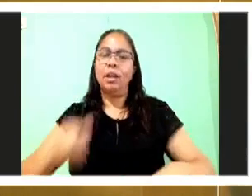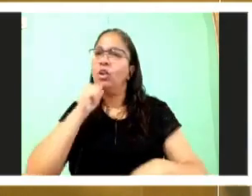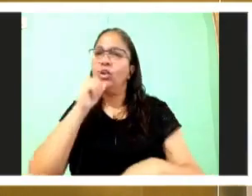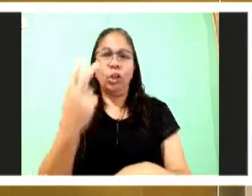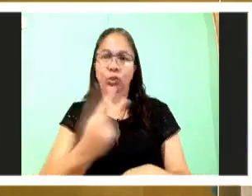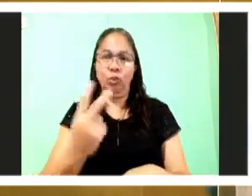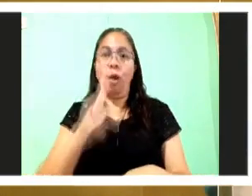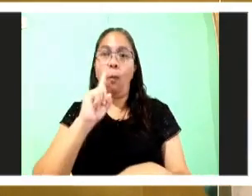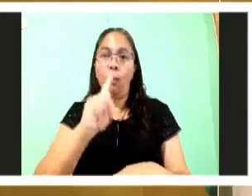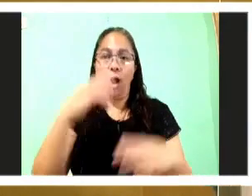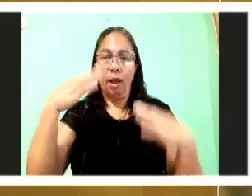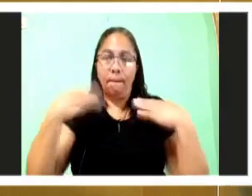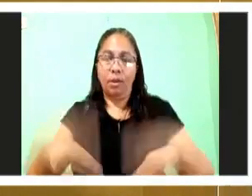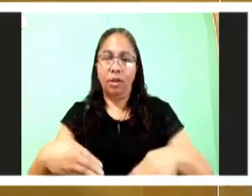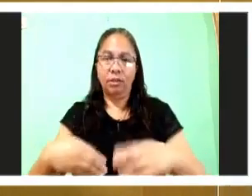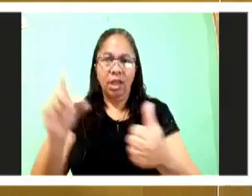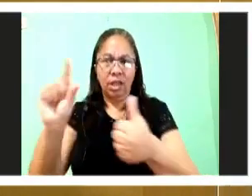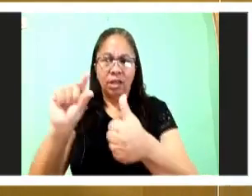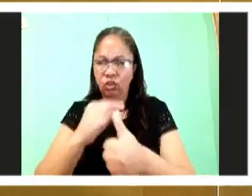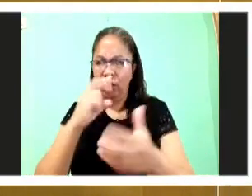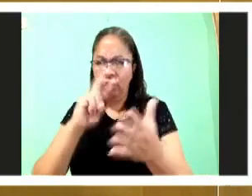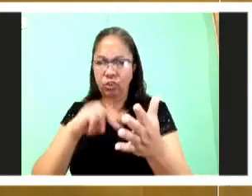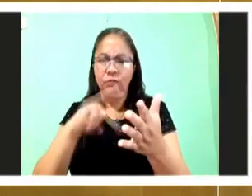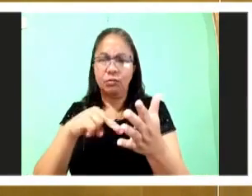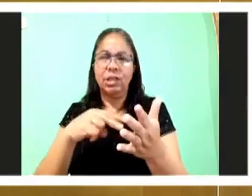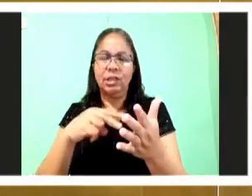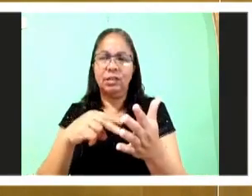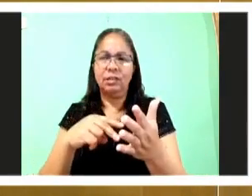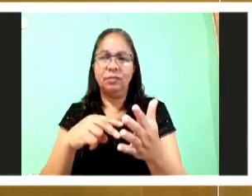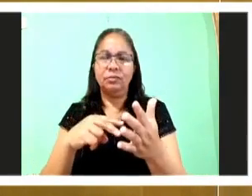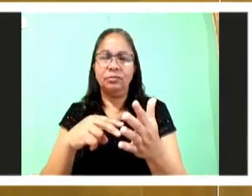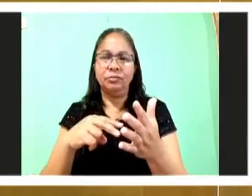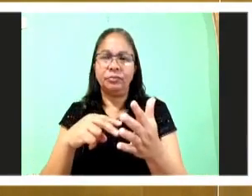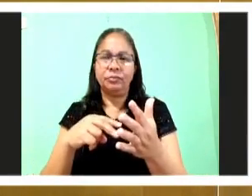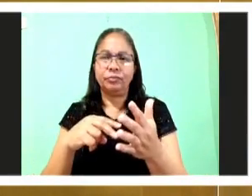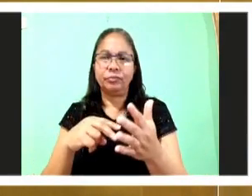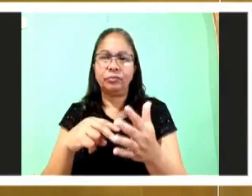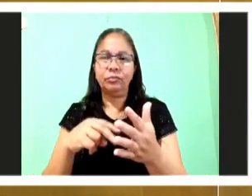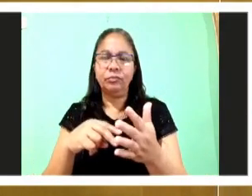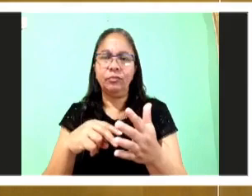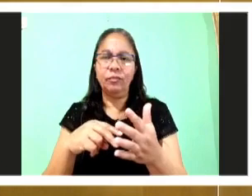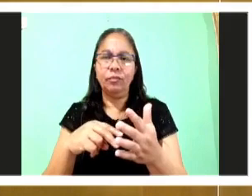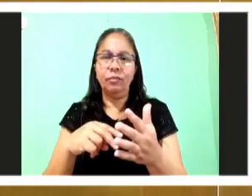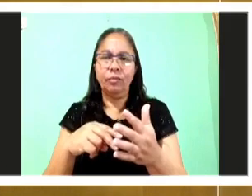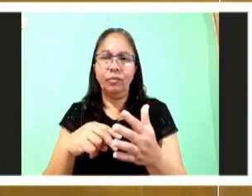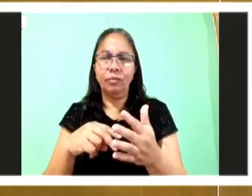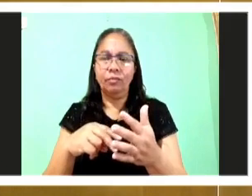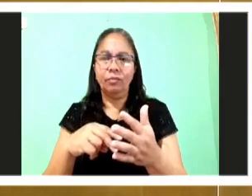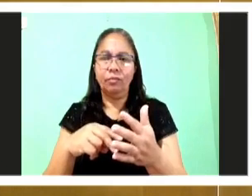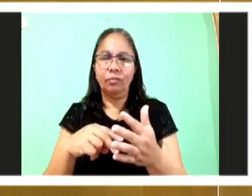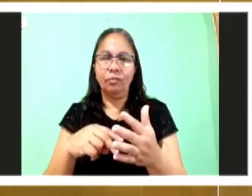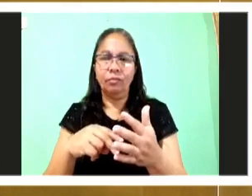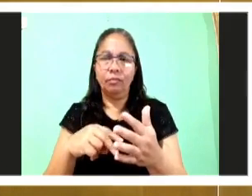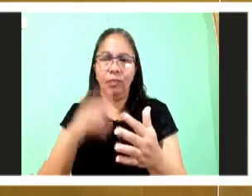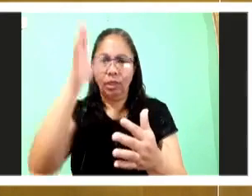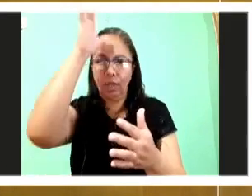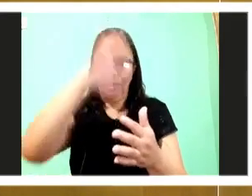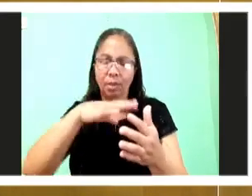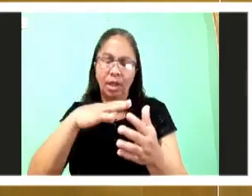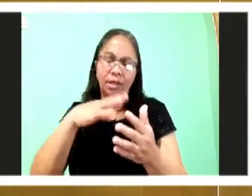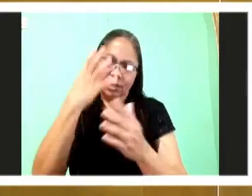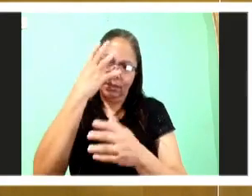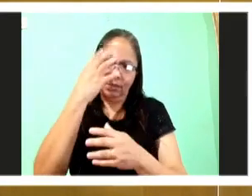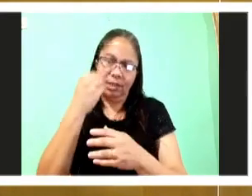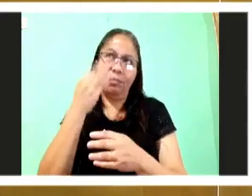in the Genesis story. That, and while they slept, they took the ribs, and the Lord